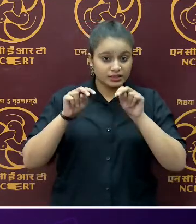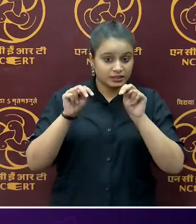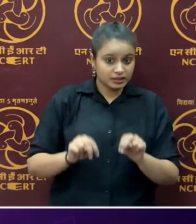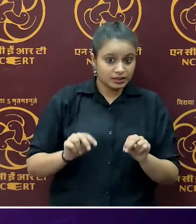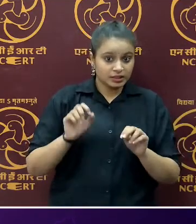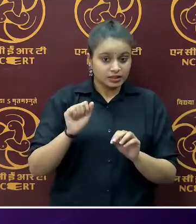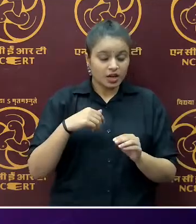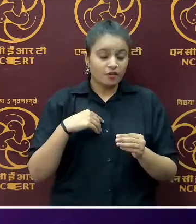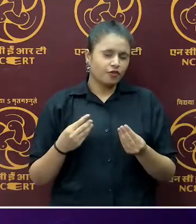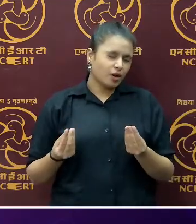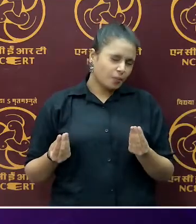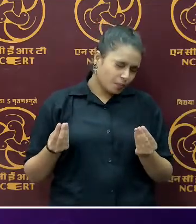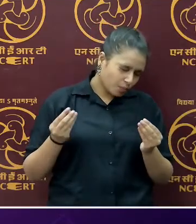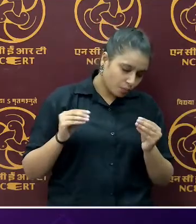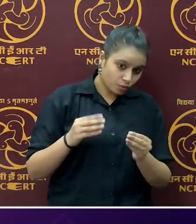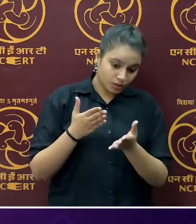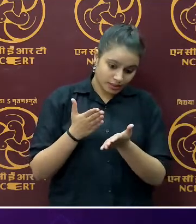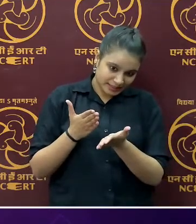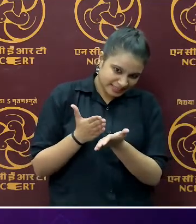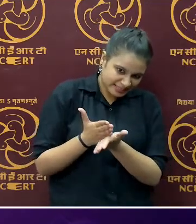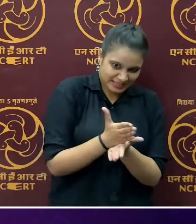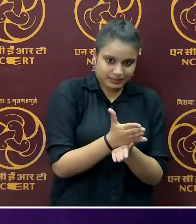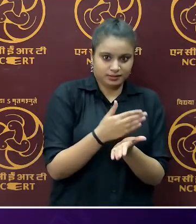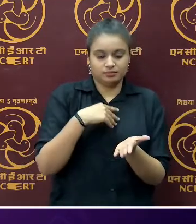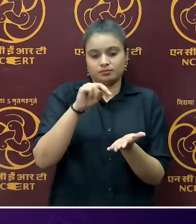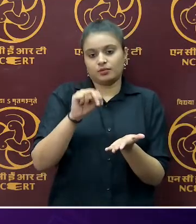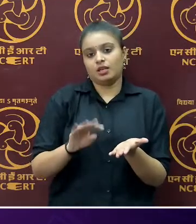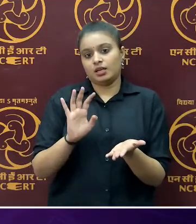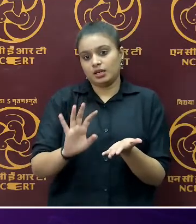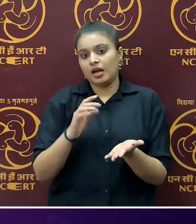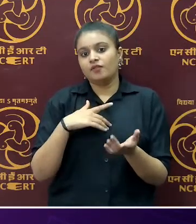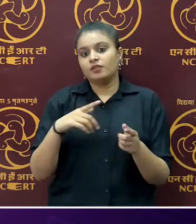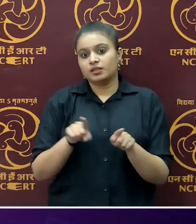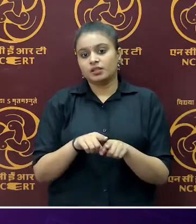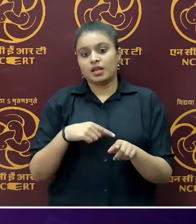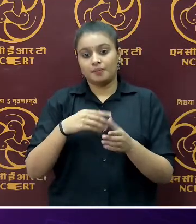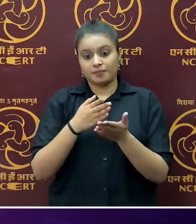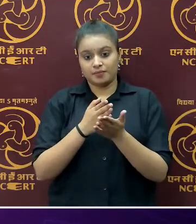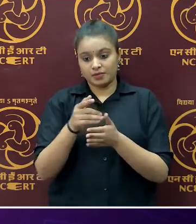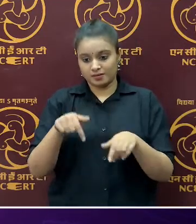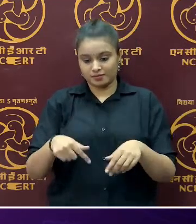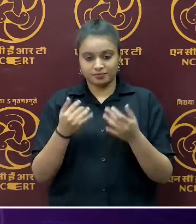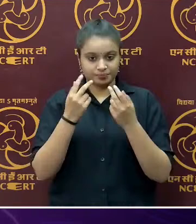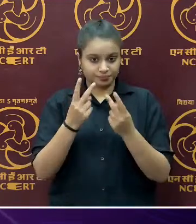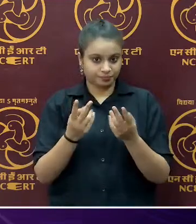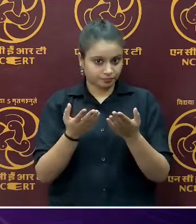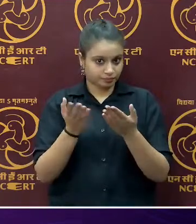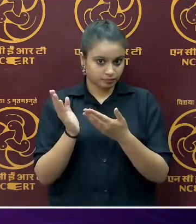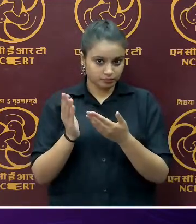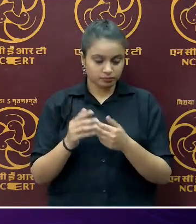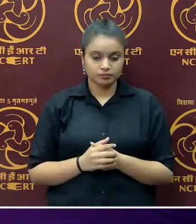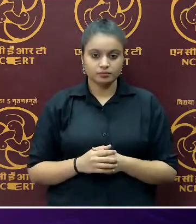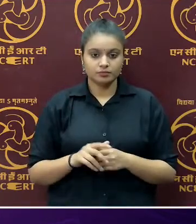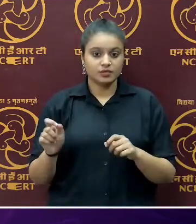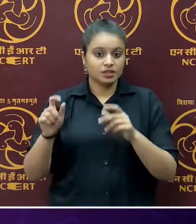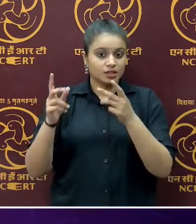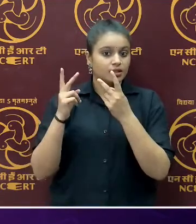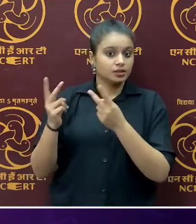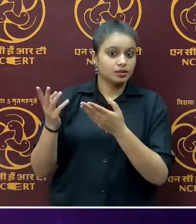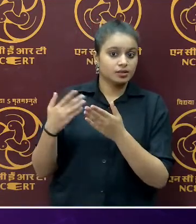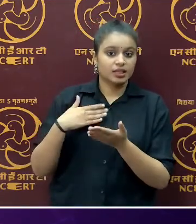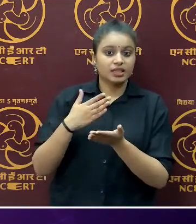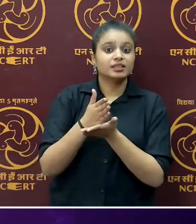that extra force. Yeah. Yes, so we can see the knife over here. So this is the